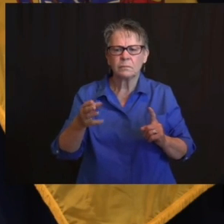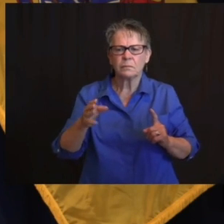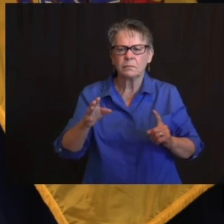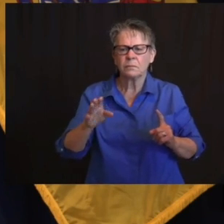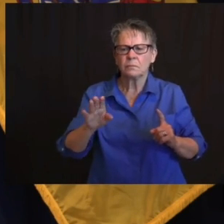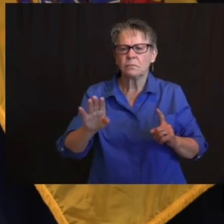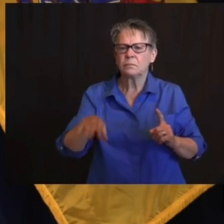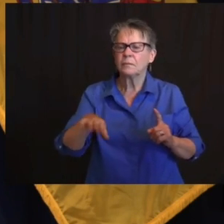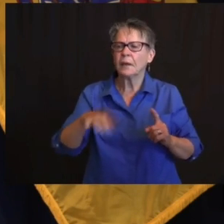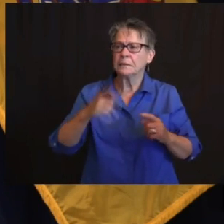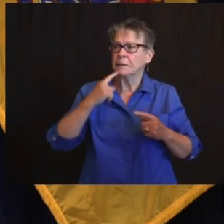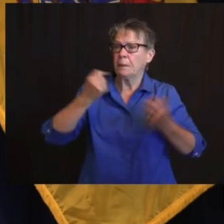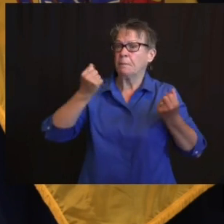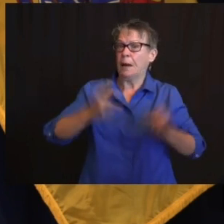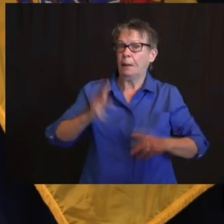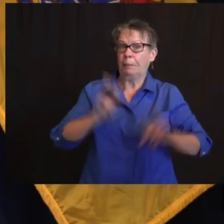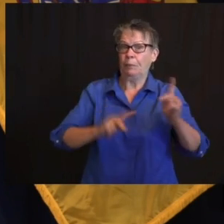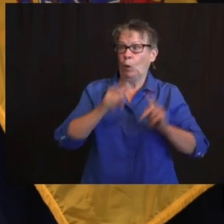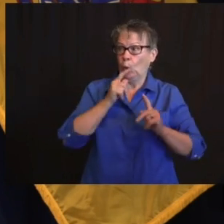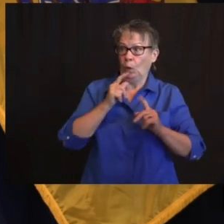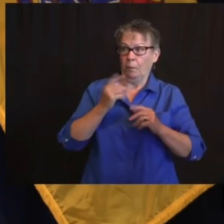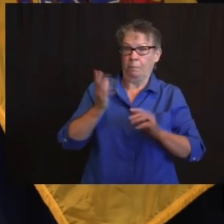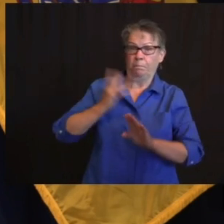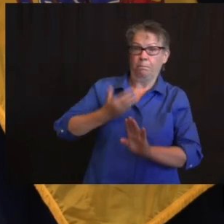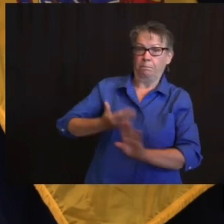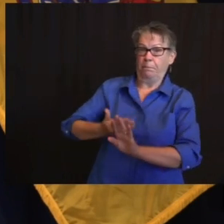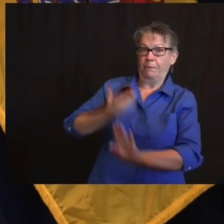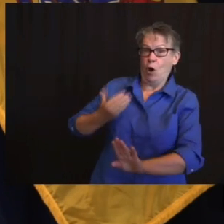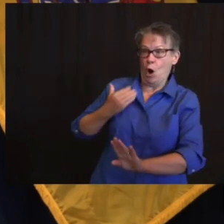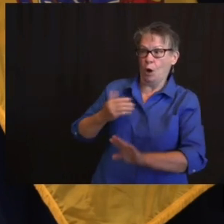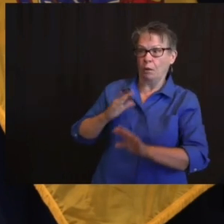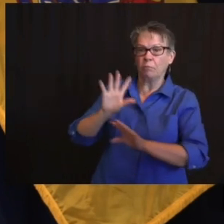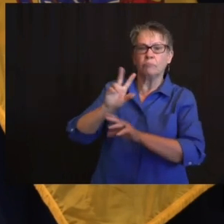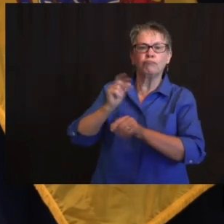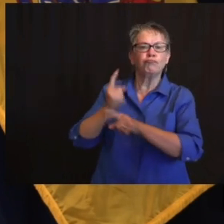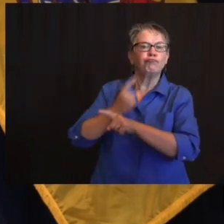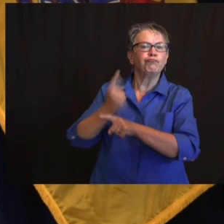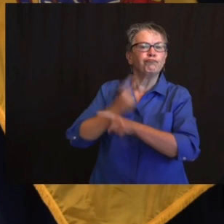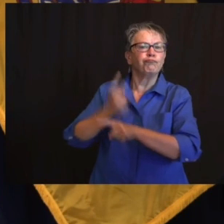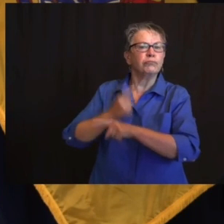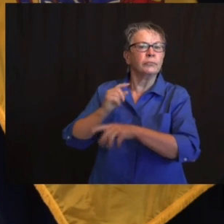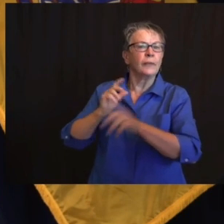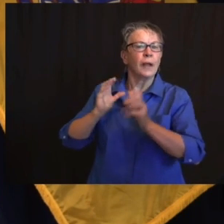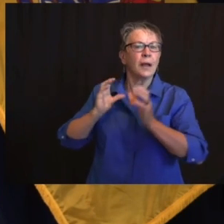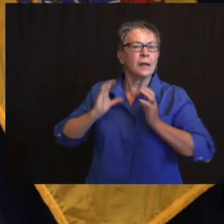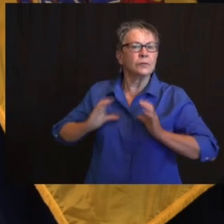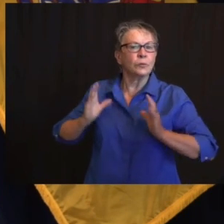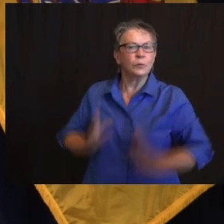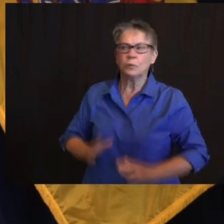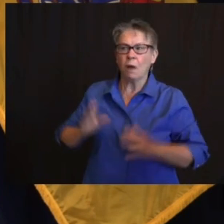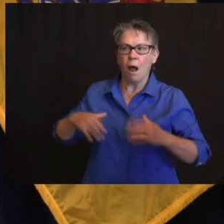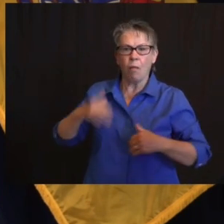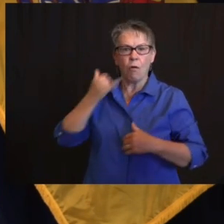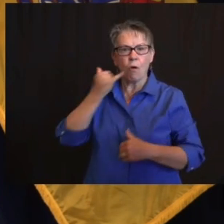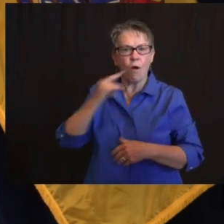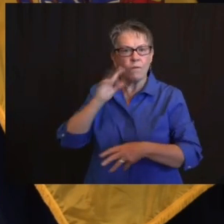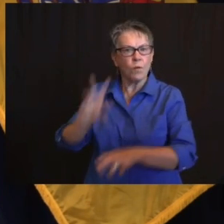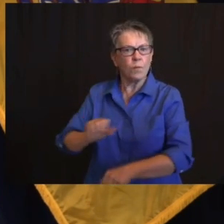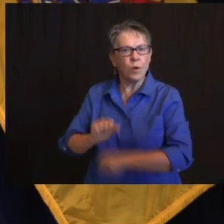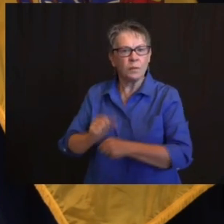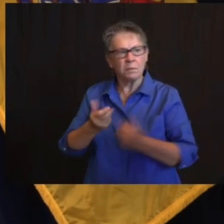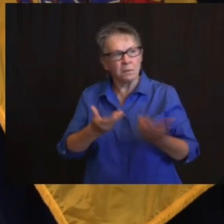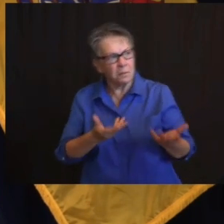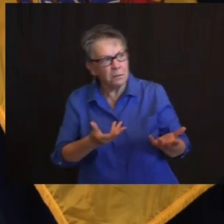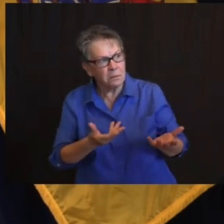to something that we referred to a few weeks ago. Folks want to have the confidence in their bones that